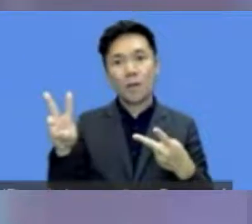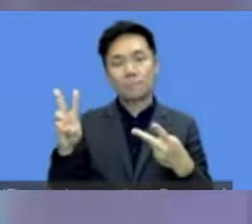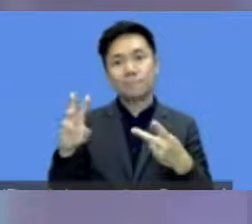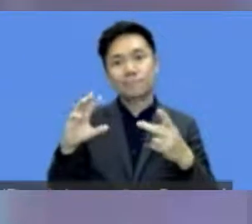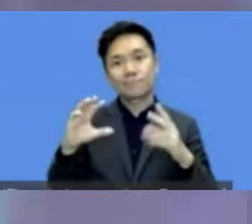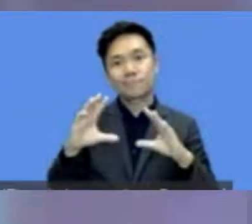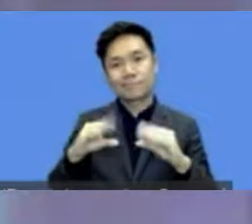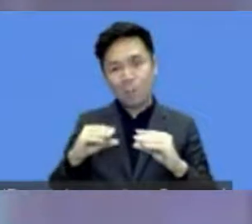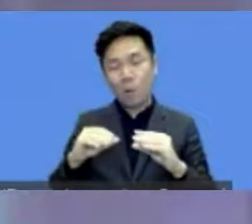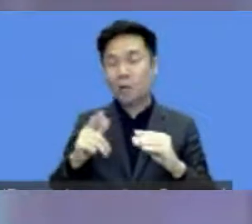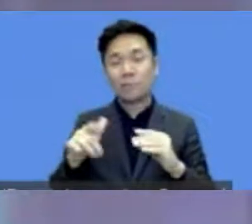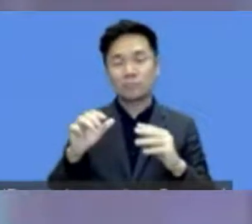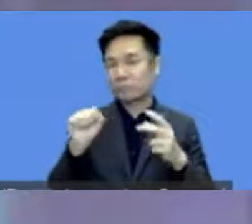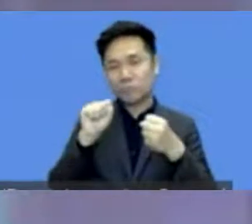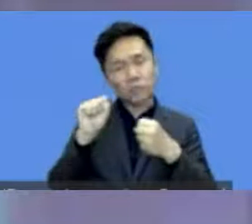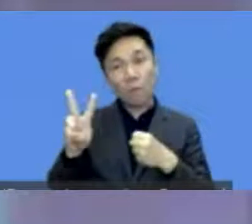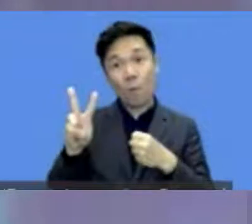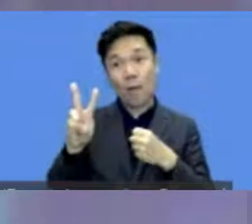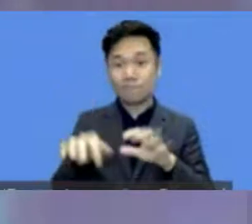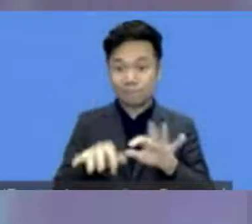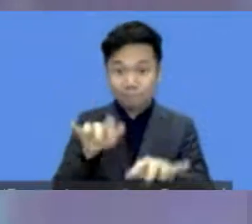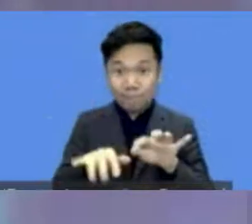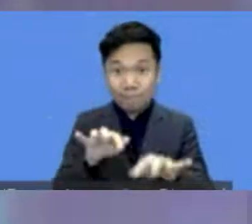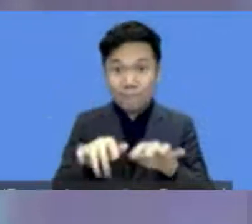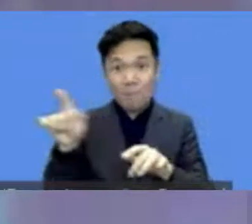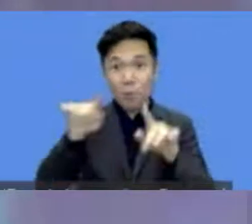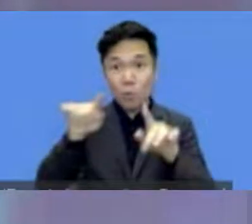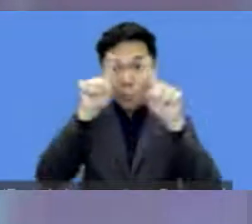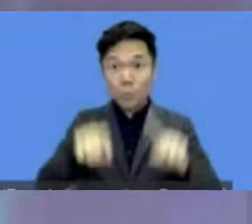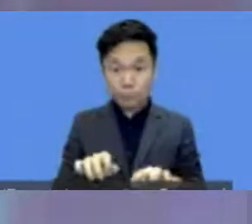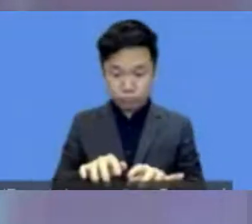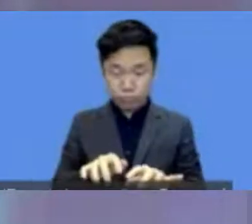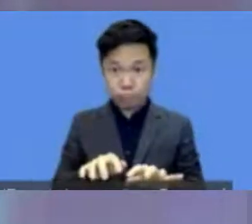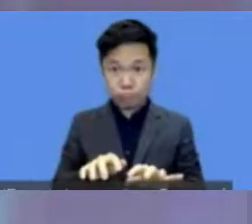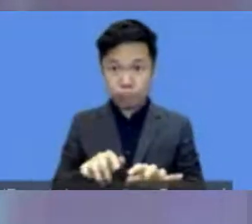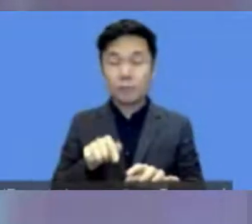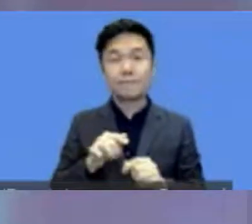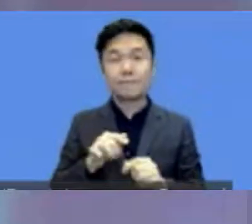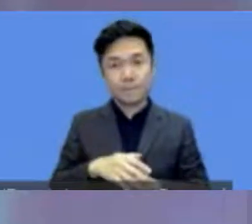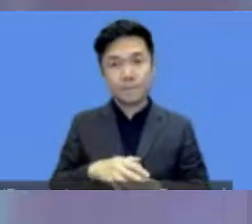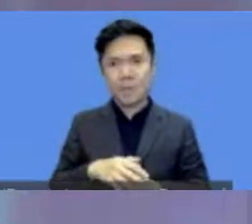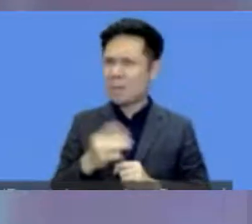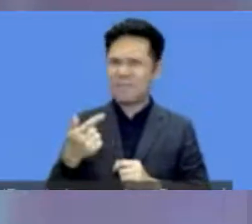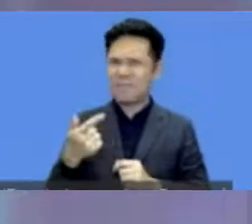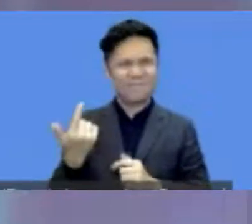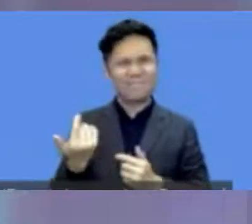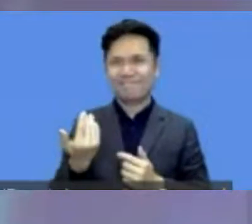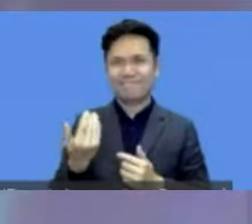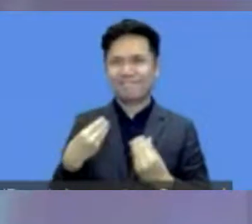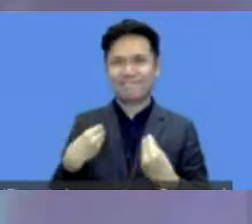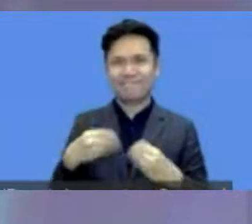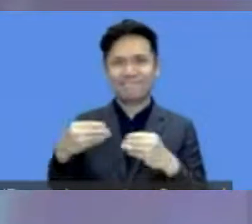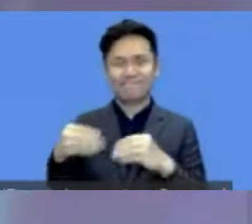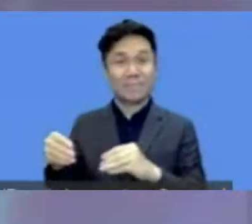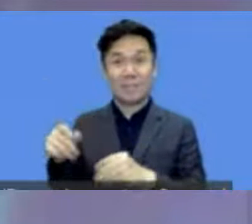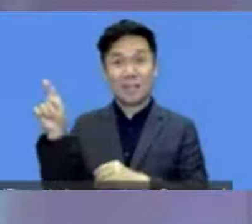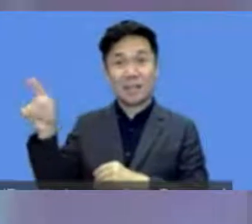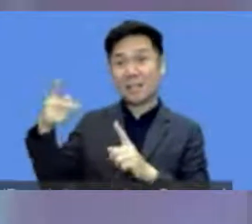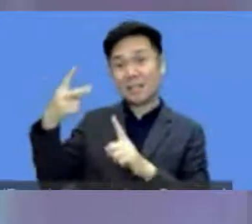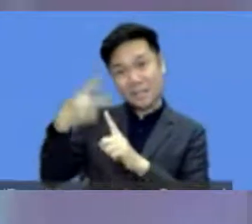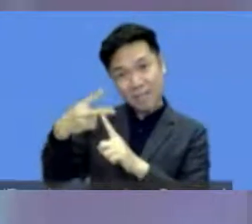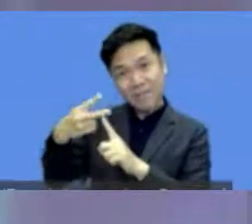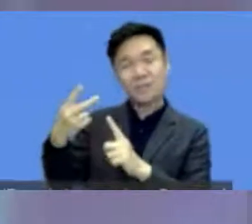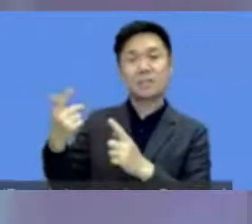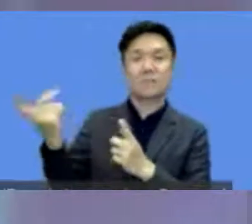open softwares, but you know, those softwares are not marketed that well. So the softwares you see on TV, the Baiju's and